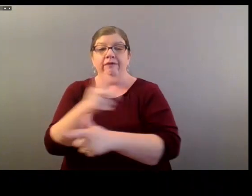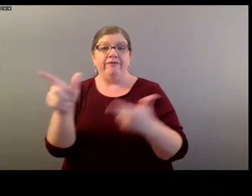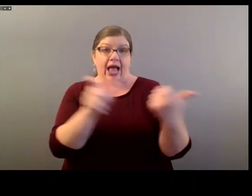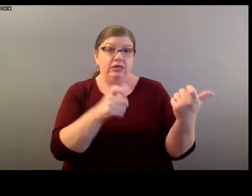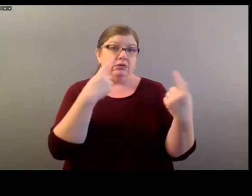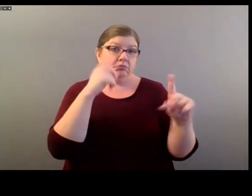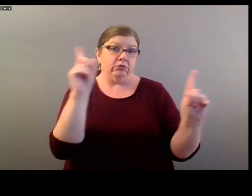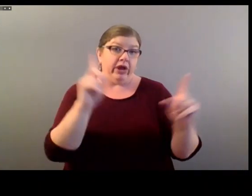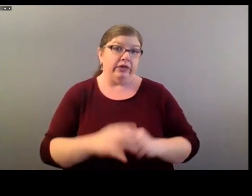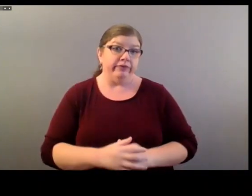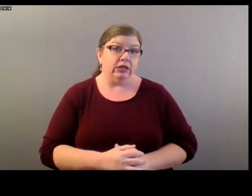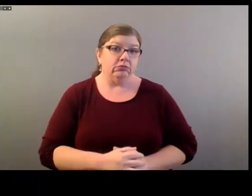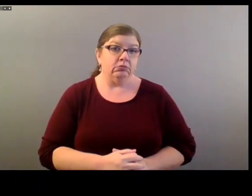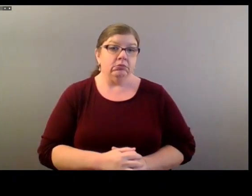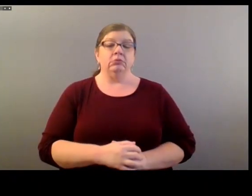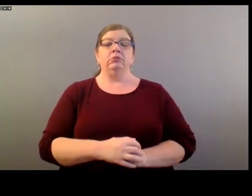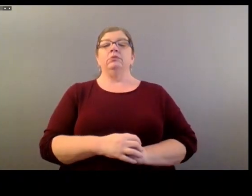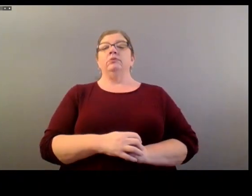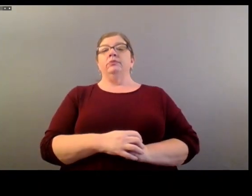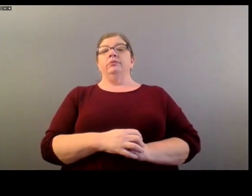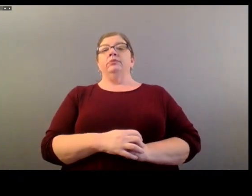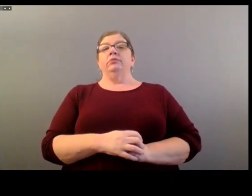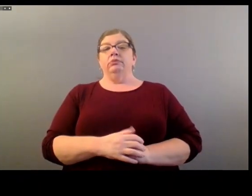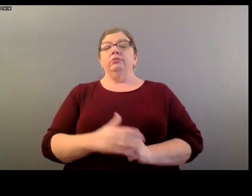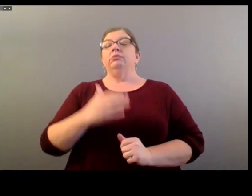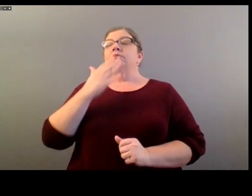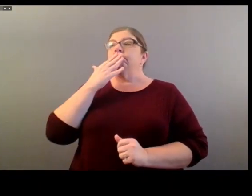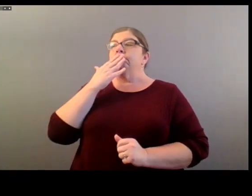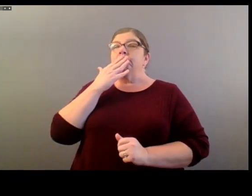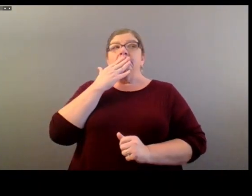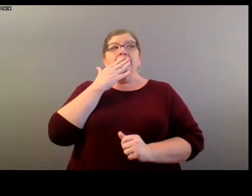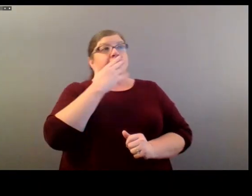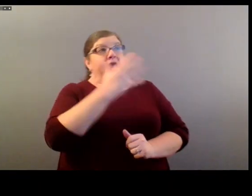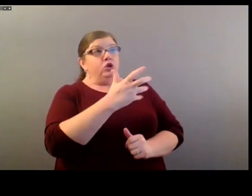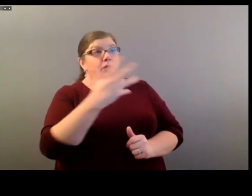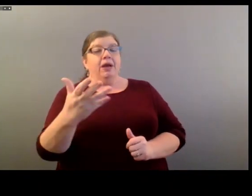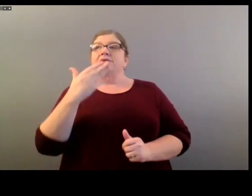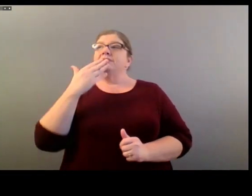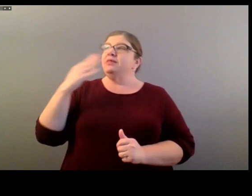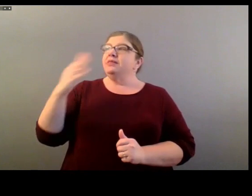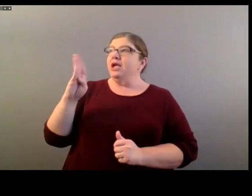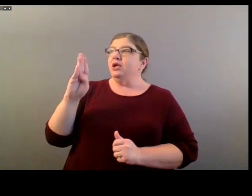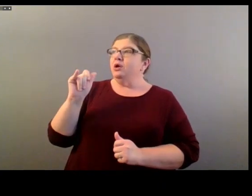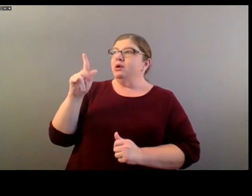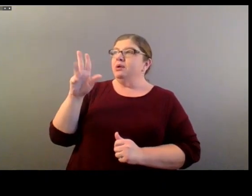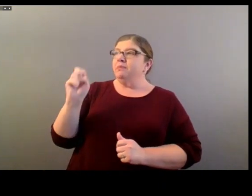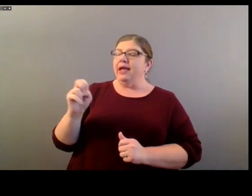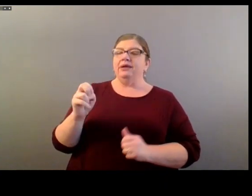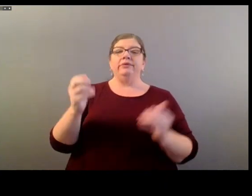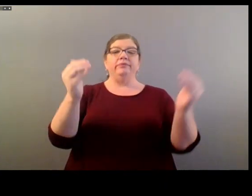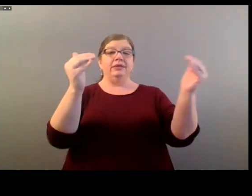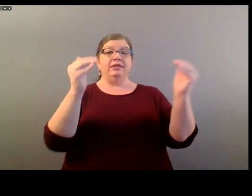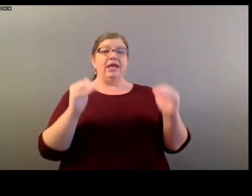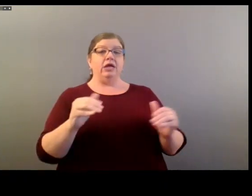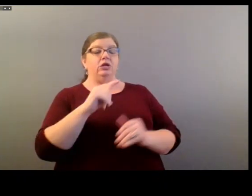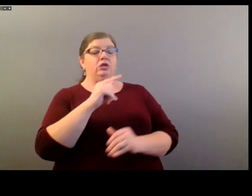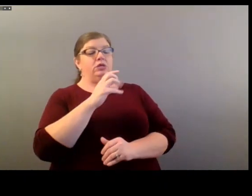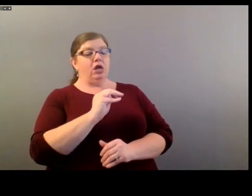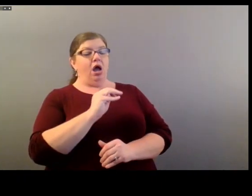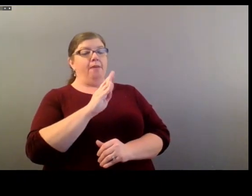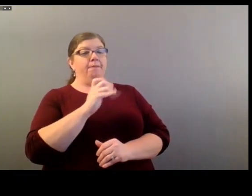effectively. Awesome. Thank you guys so much. Thank you, Blake. And next up, we are going to Tom Bolton with